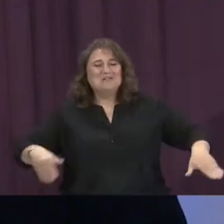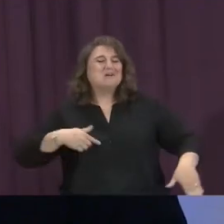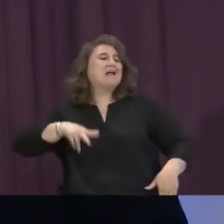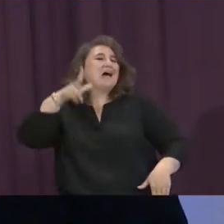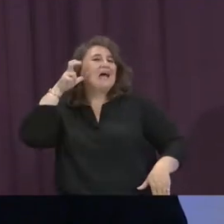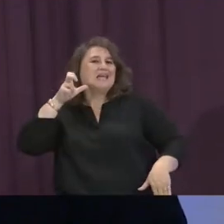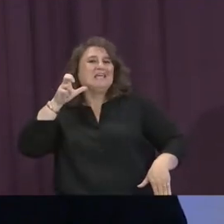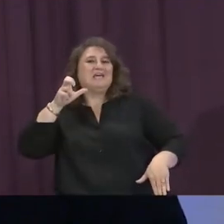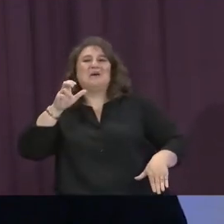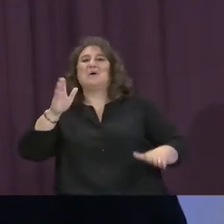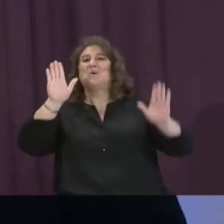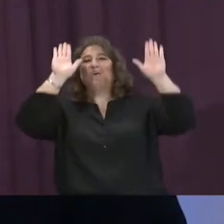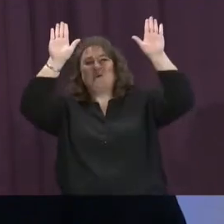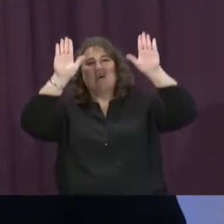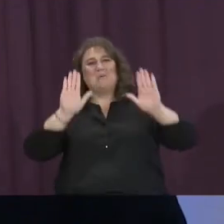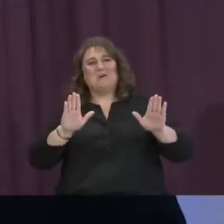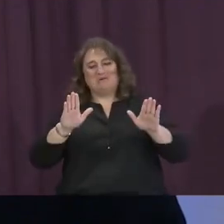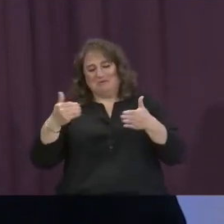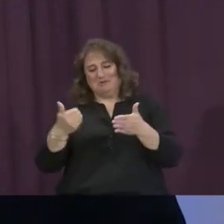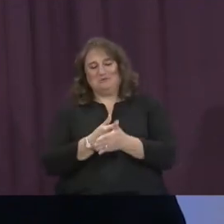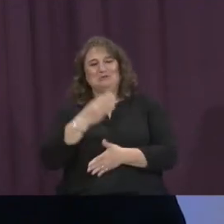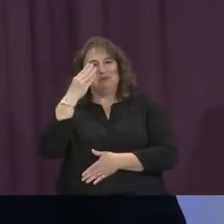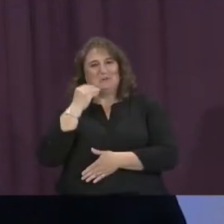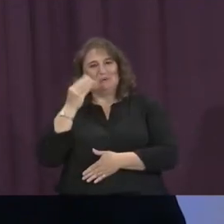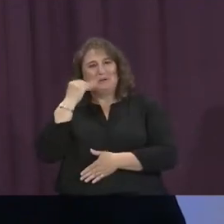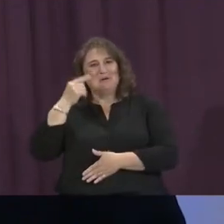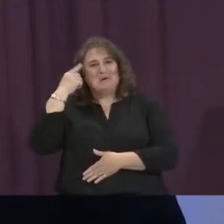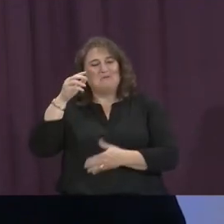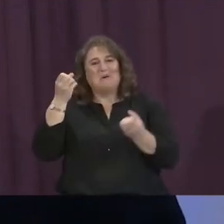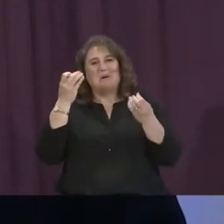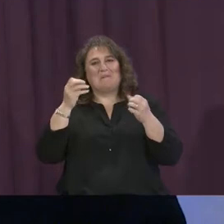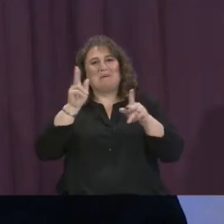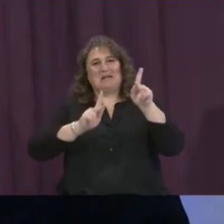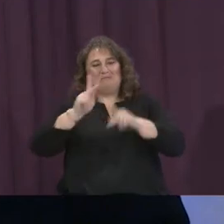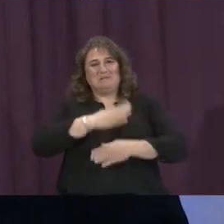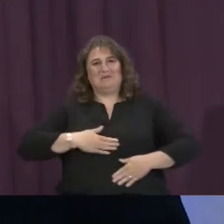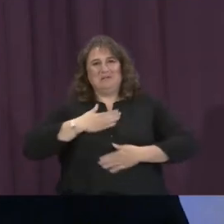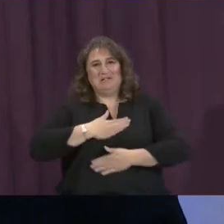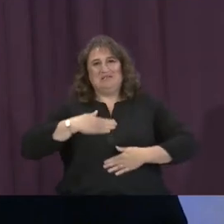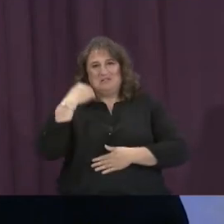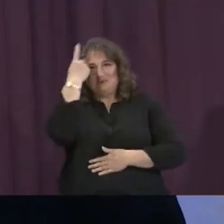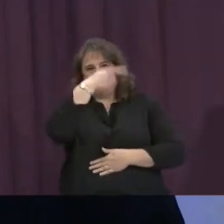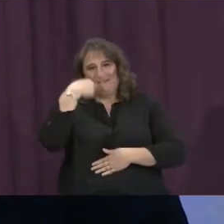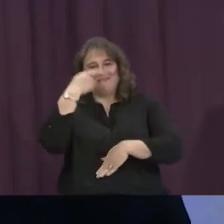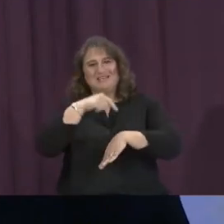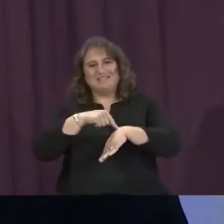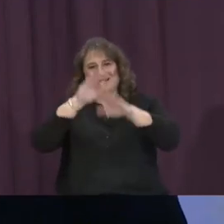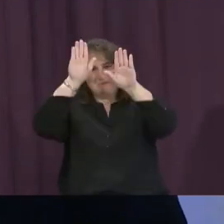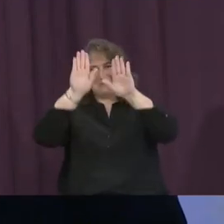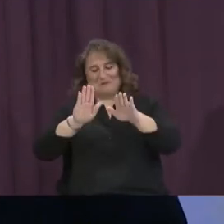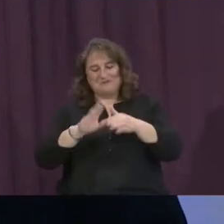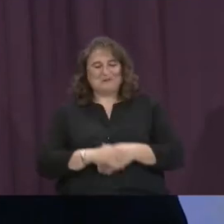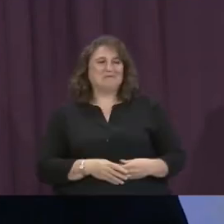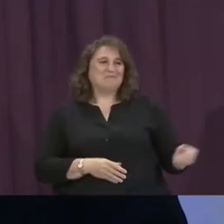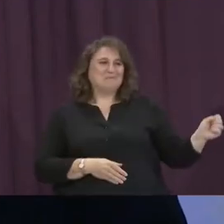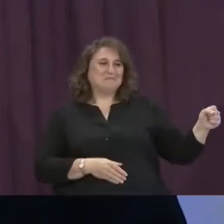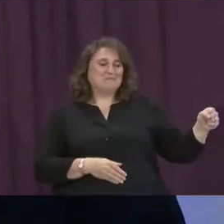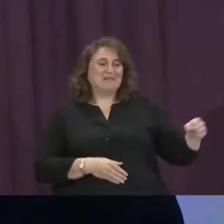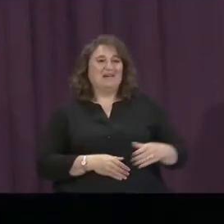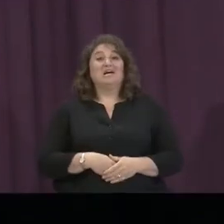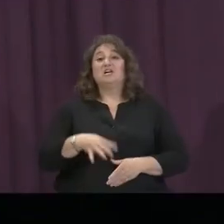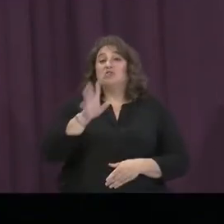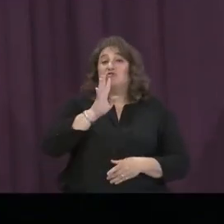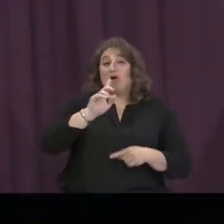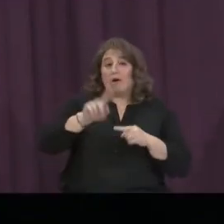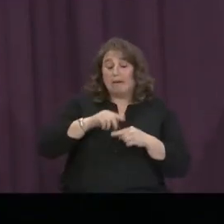things about that being such a new experience for many people and really enjoying that. So FaceTime. Absolutely. So talking about